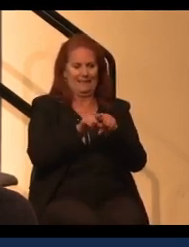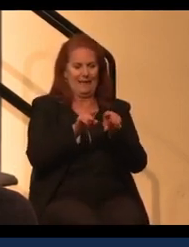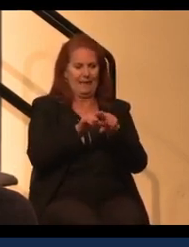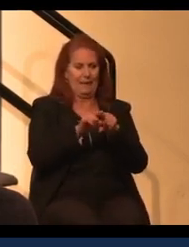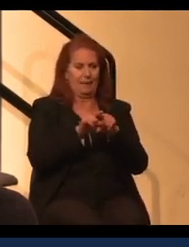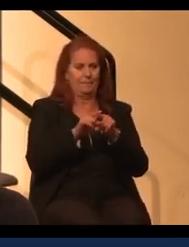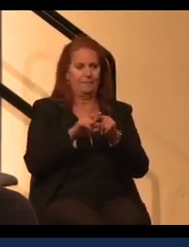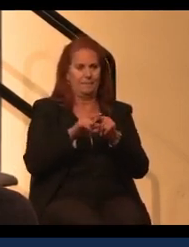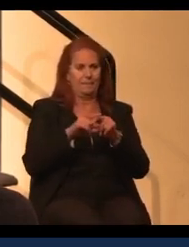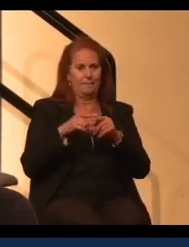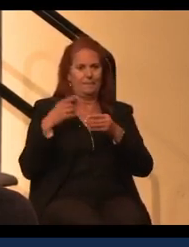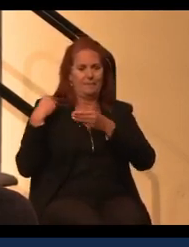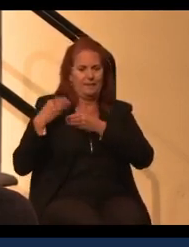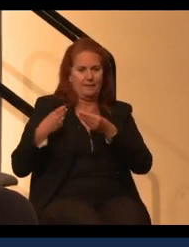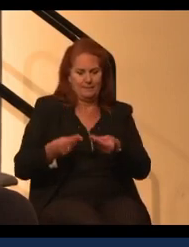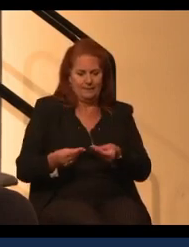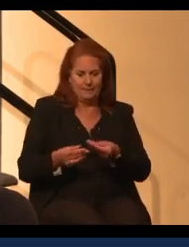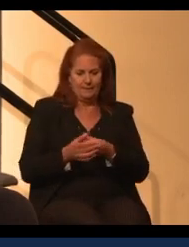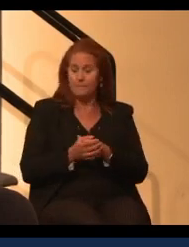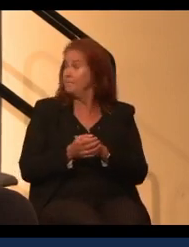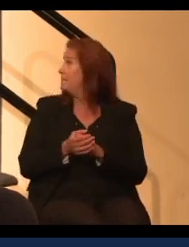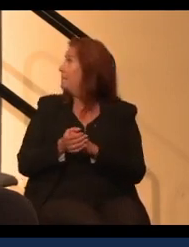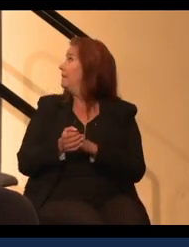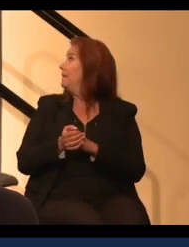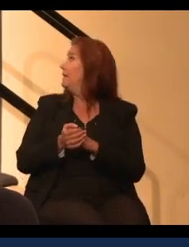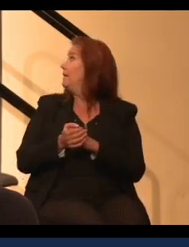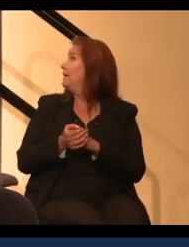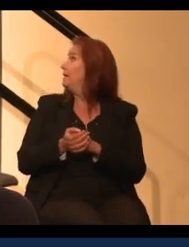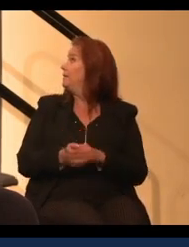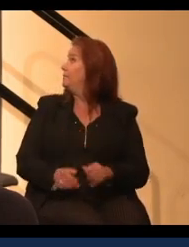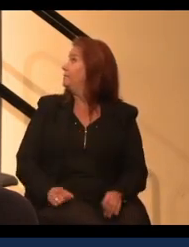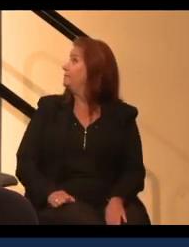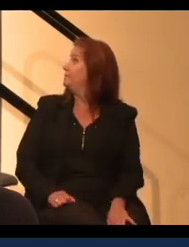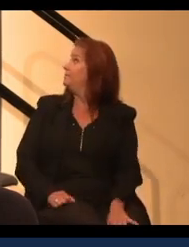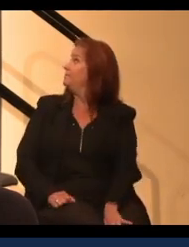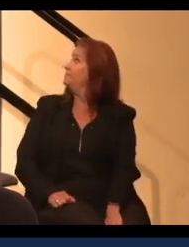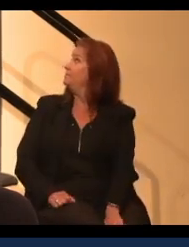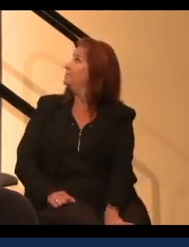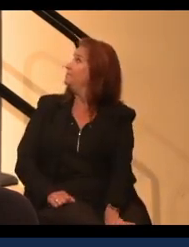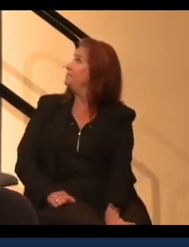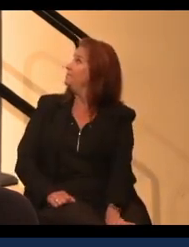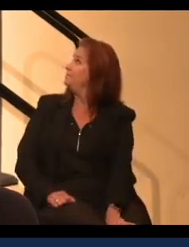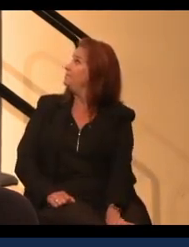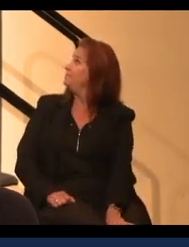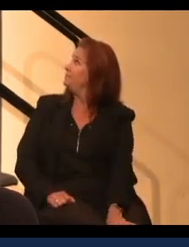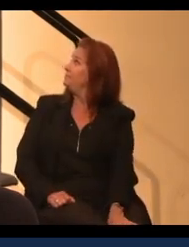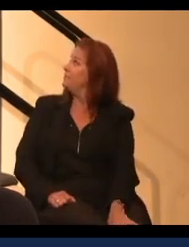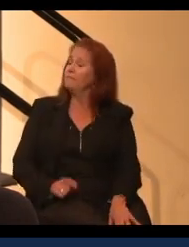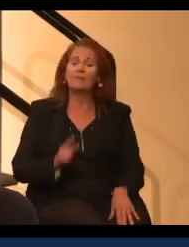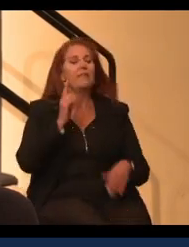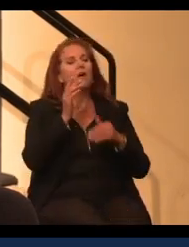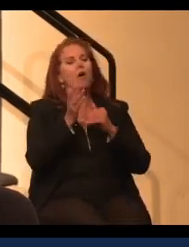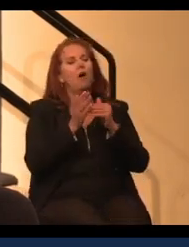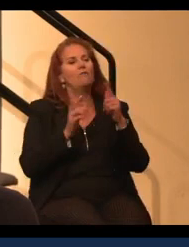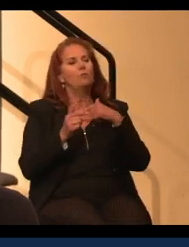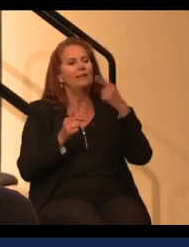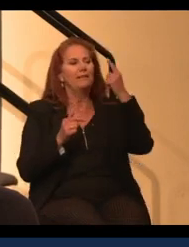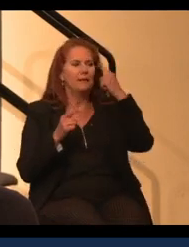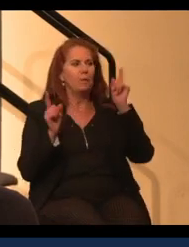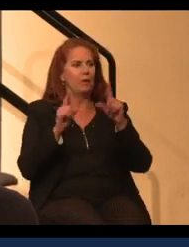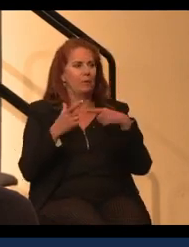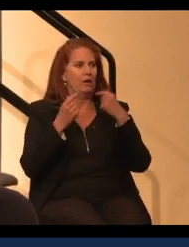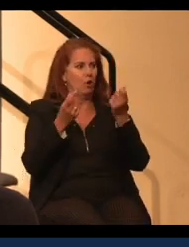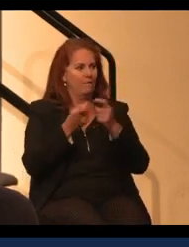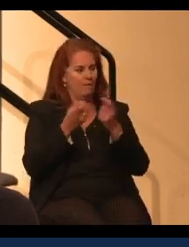ethnicity. And campus racial climate that I'll talk about at the end. I think oftentimes when we think about, where do we go